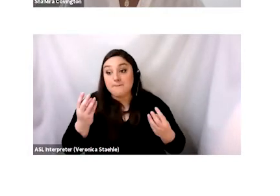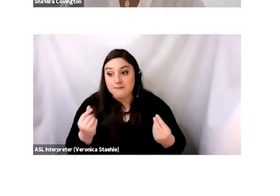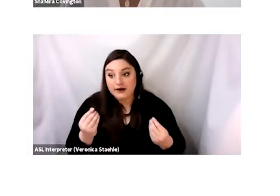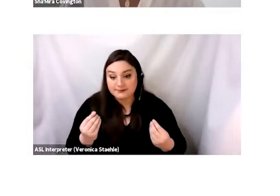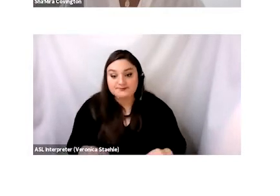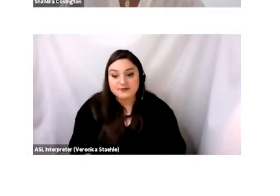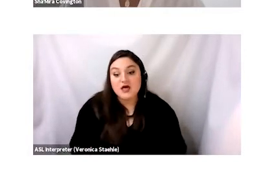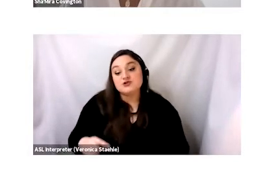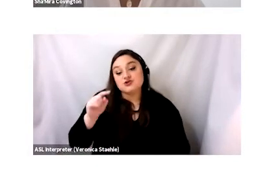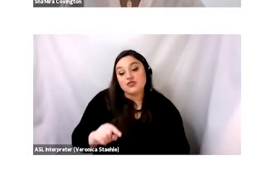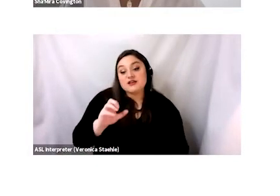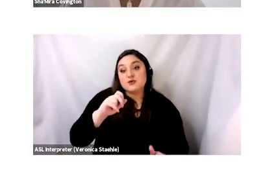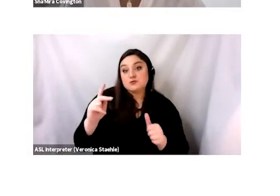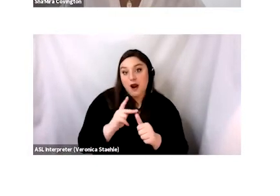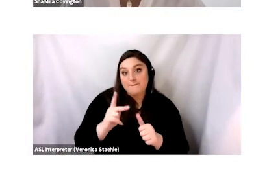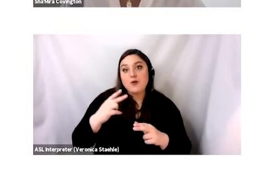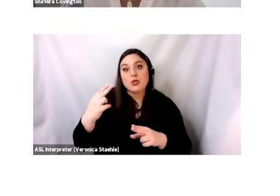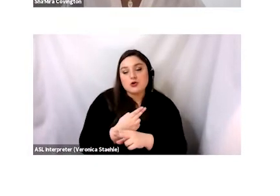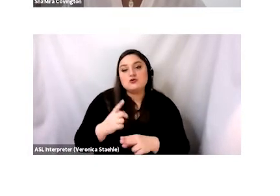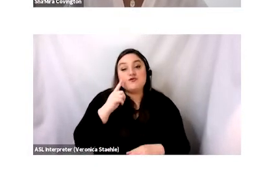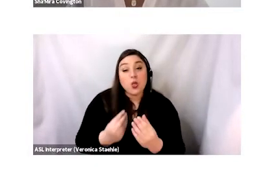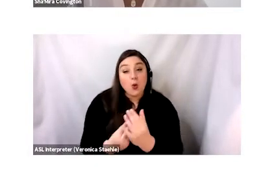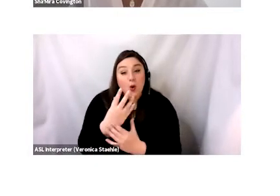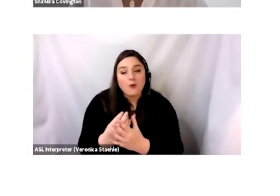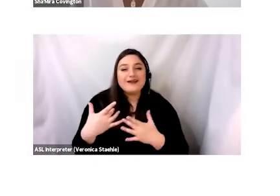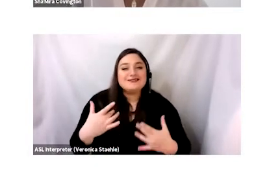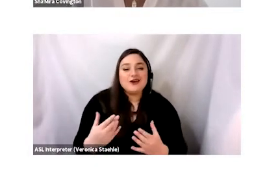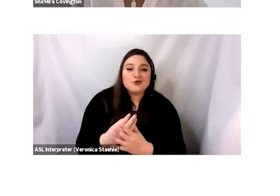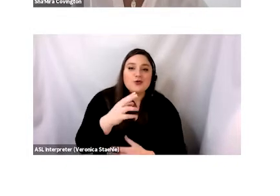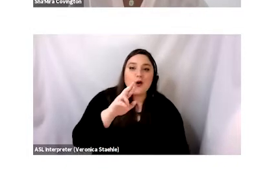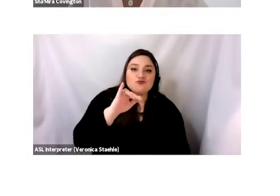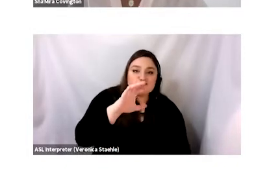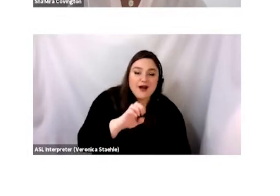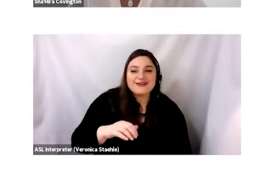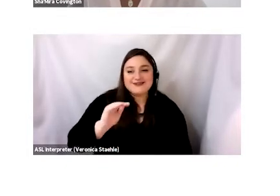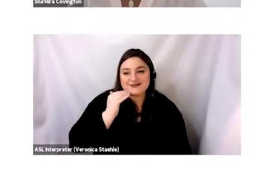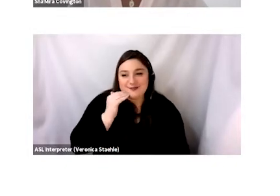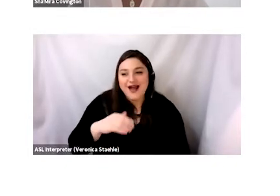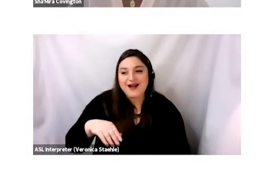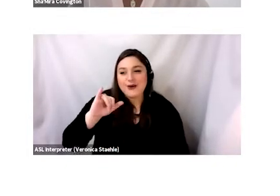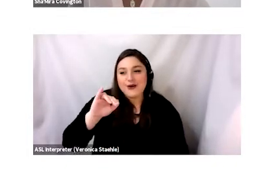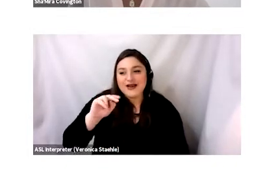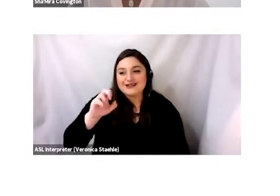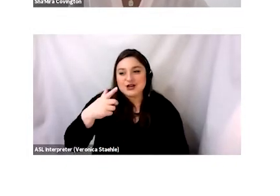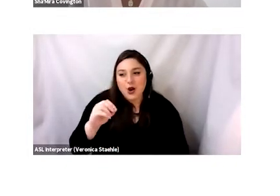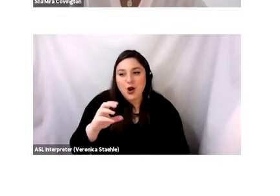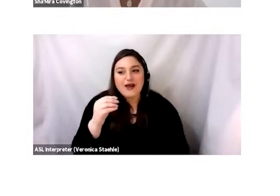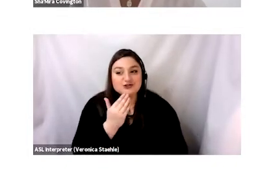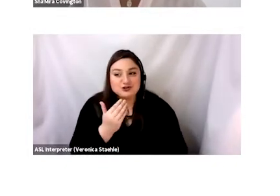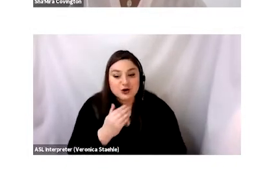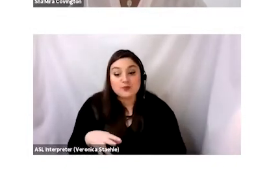were primarily used to produce staple crops like tobacco, rice, indigo, and sugar. And there was virtually no cotton growth in the